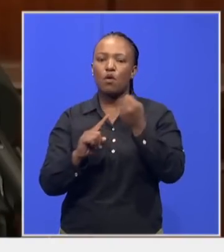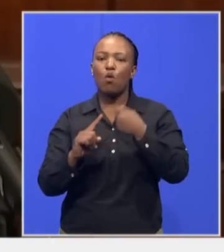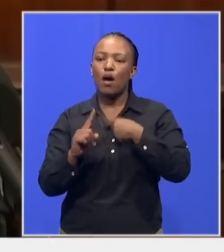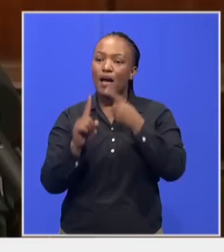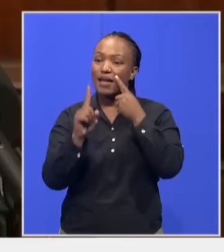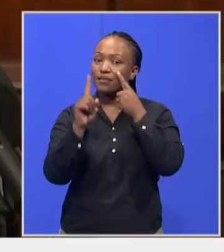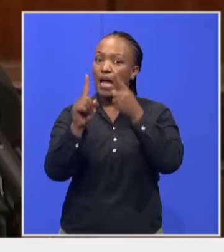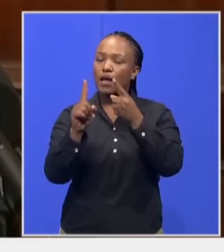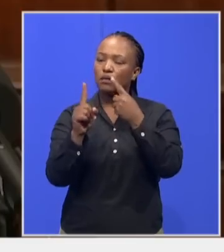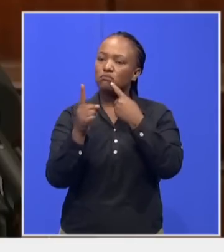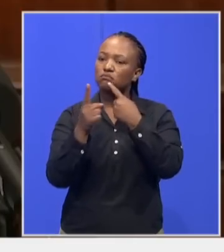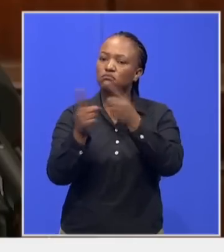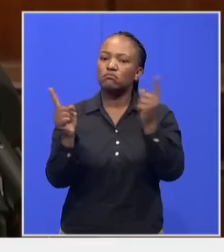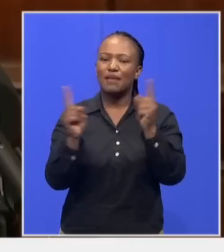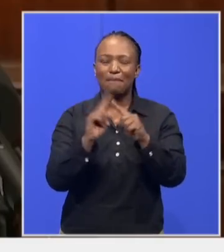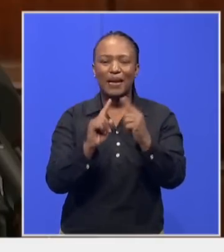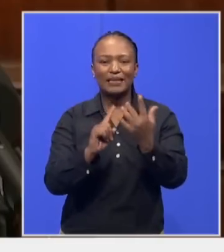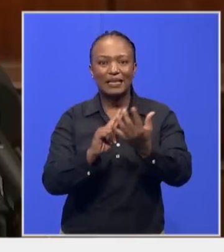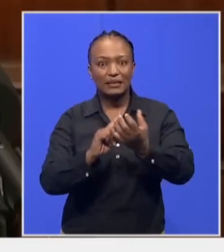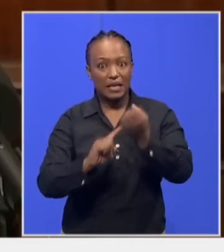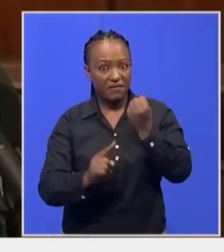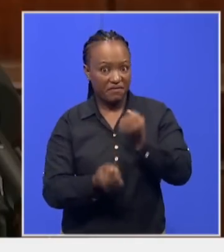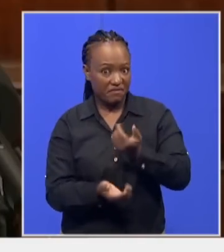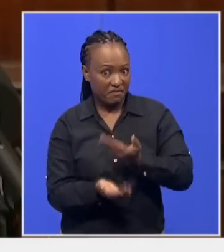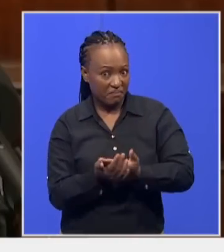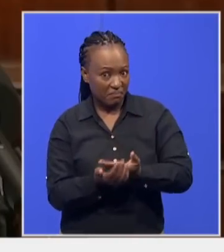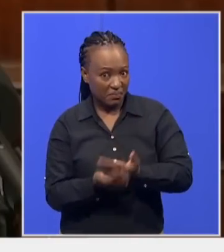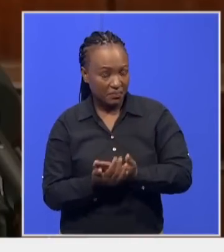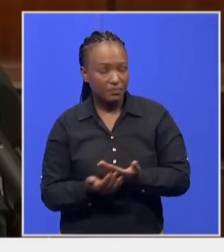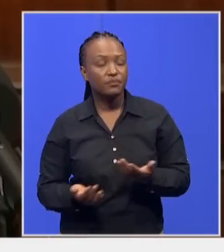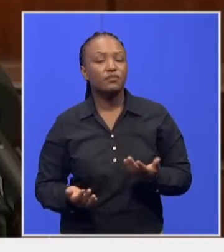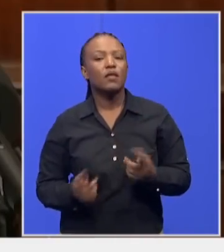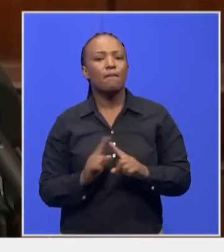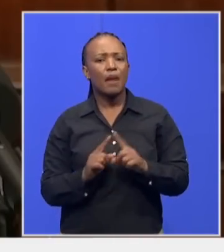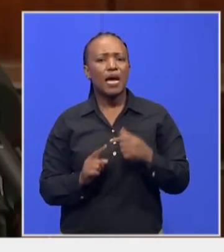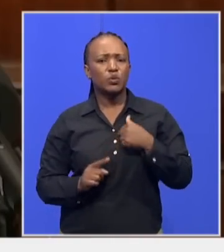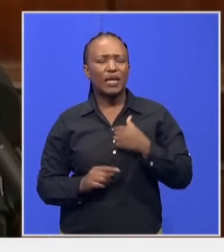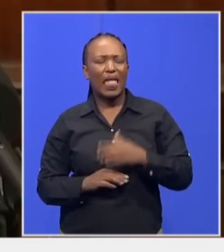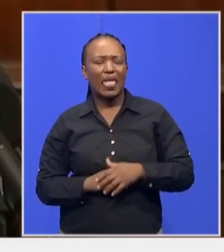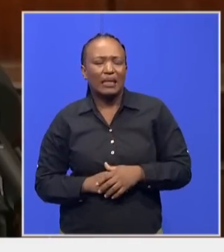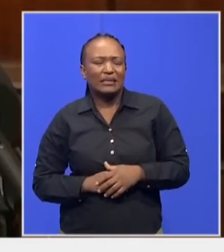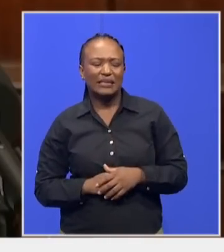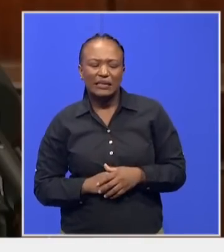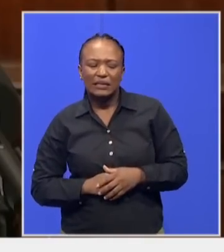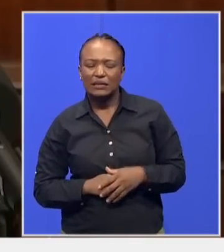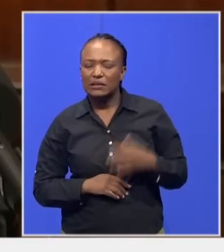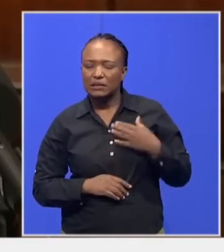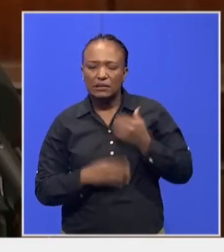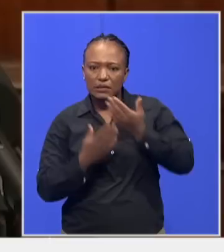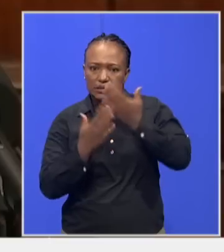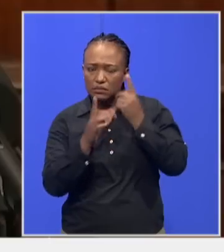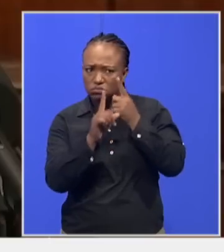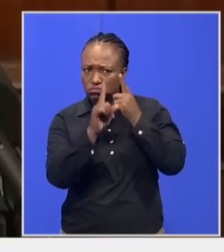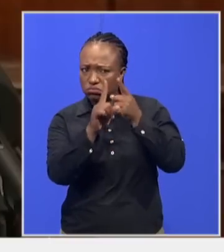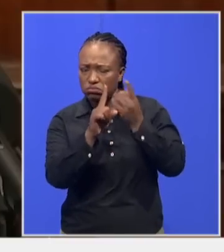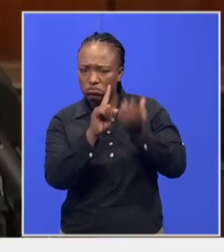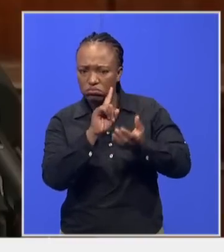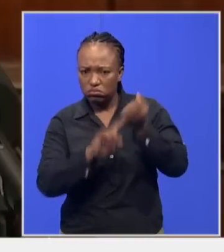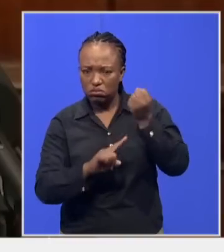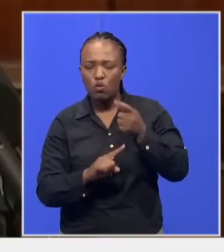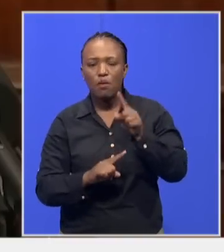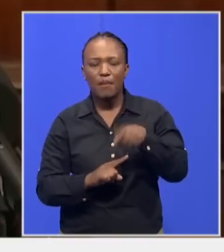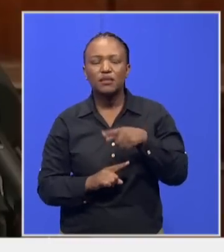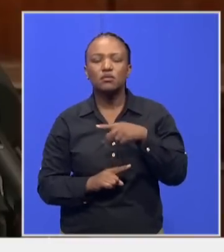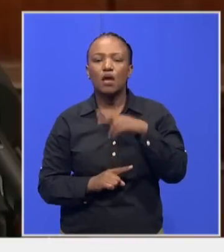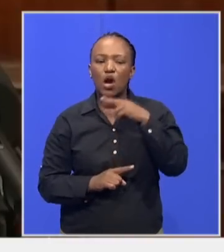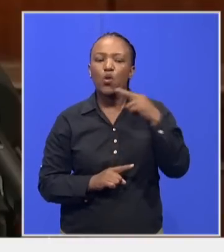to achieve a target. But don't also understate your ability to achieve certain targets. It's important that we remain realistic and